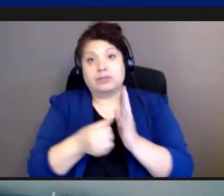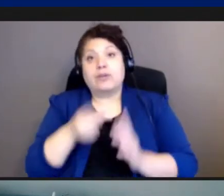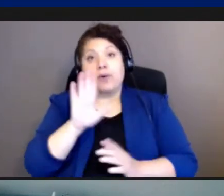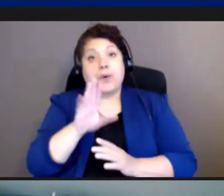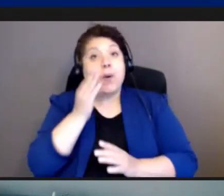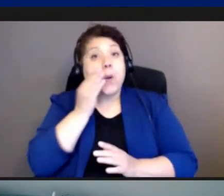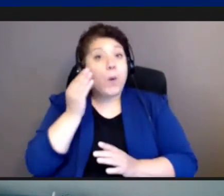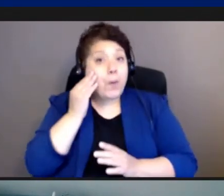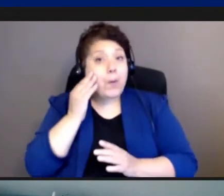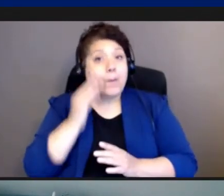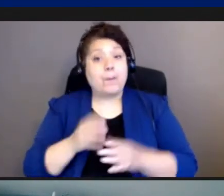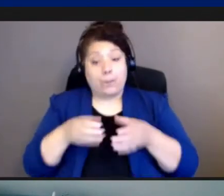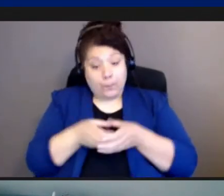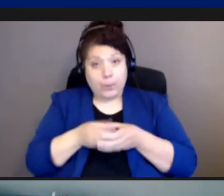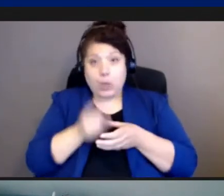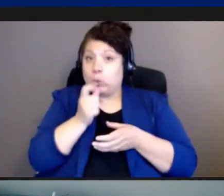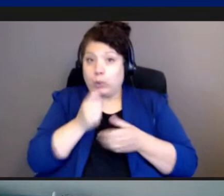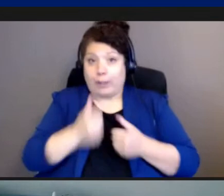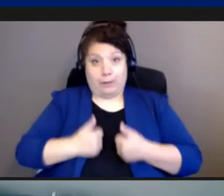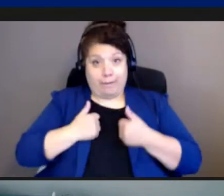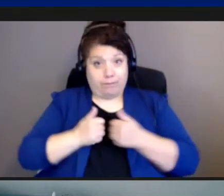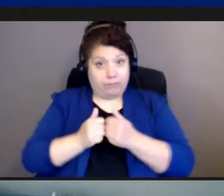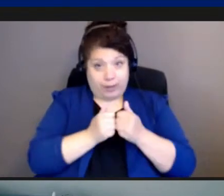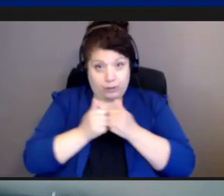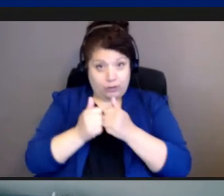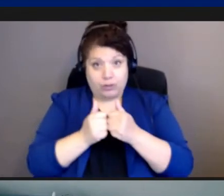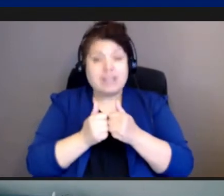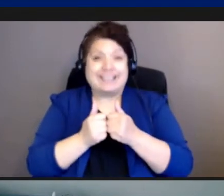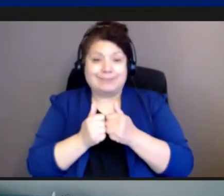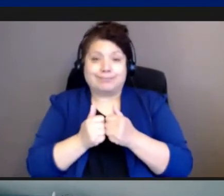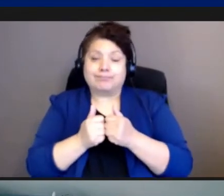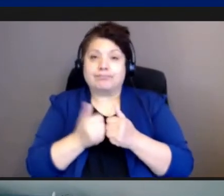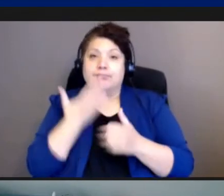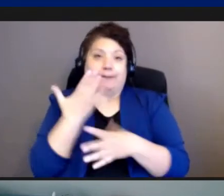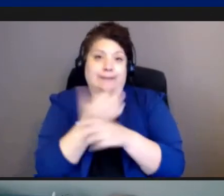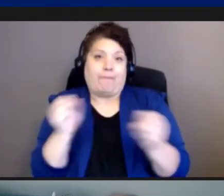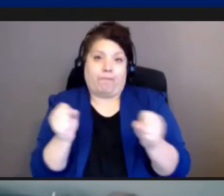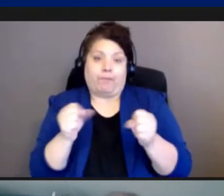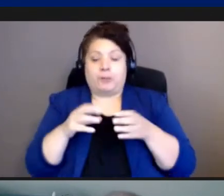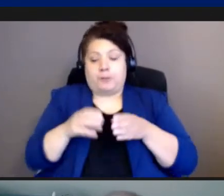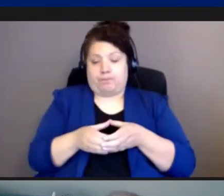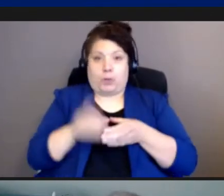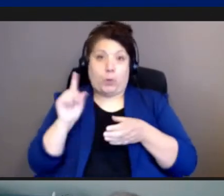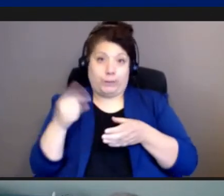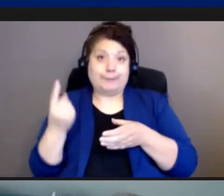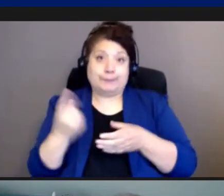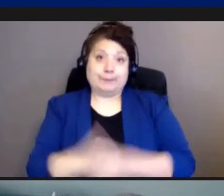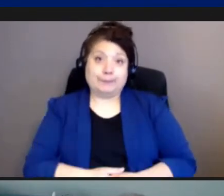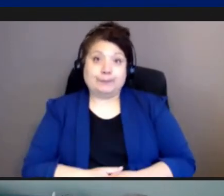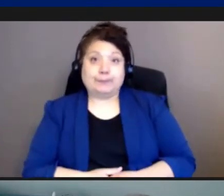household is that's your group to be staying with for the weekend.